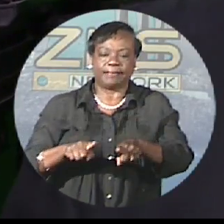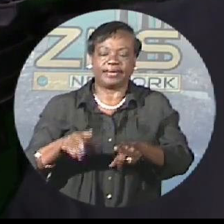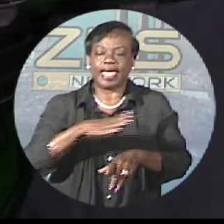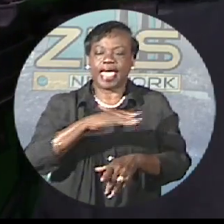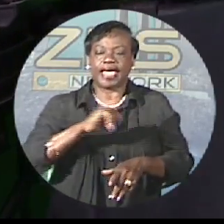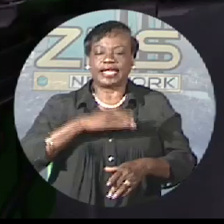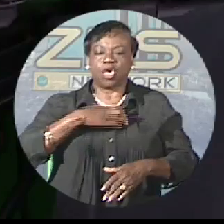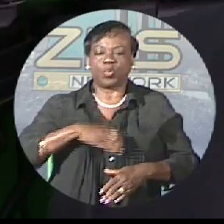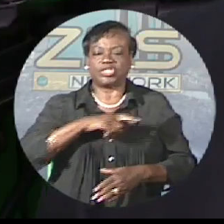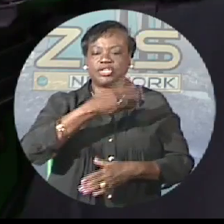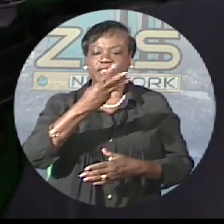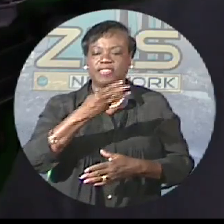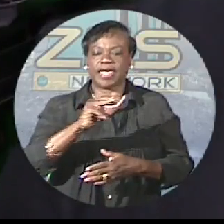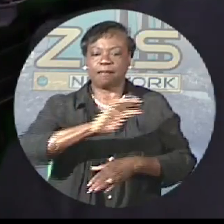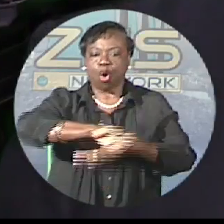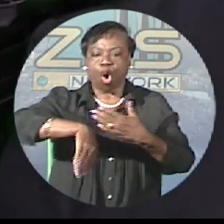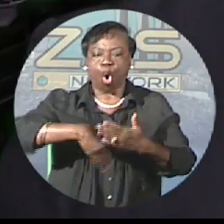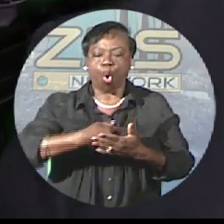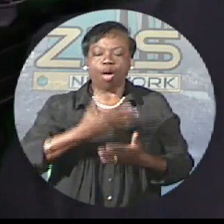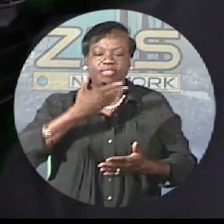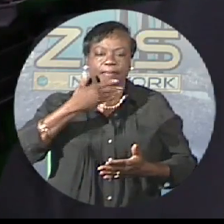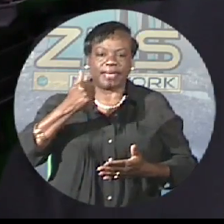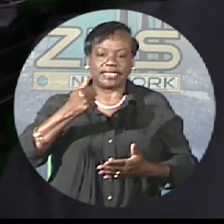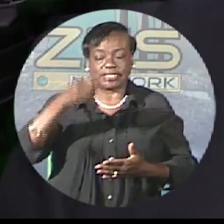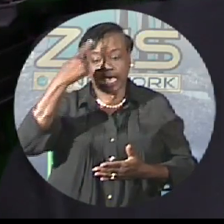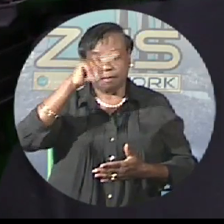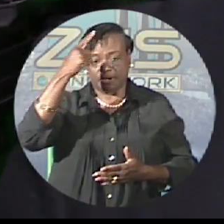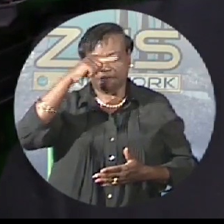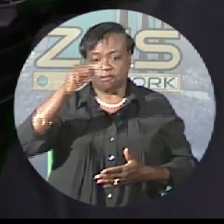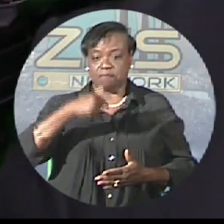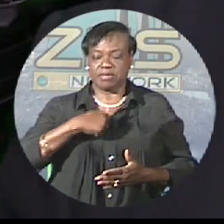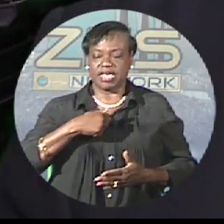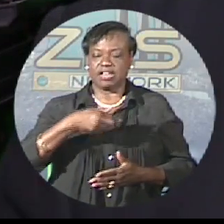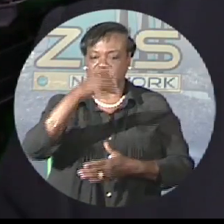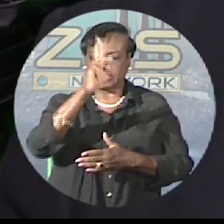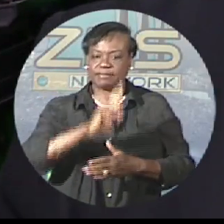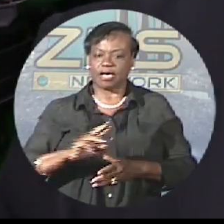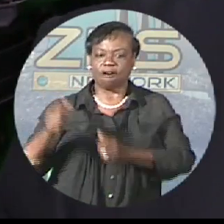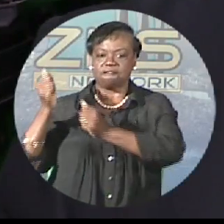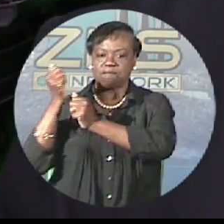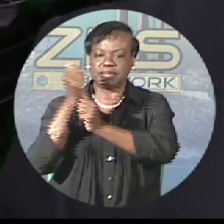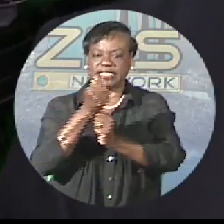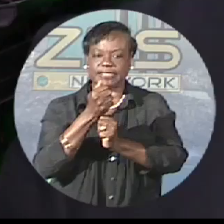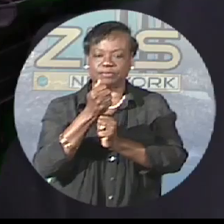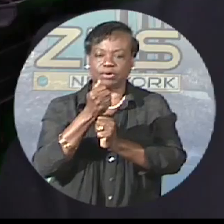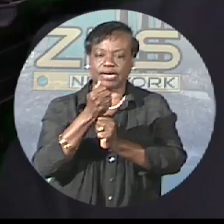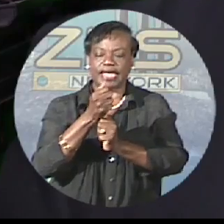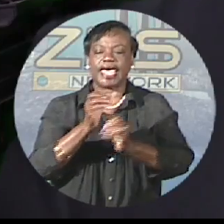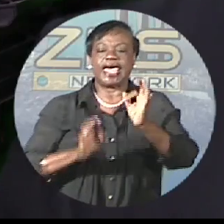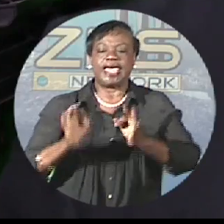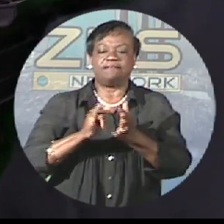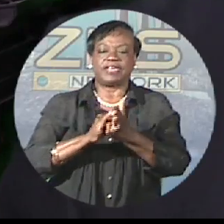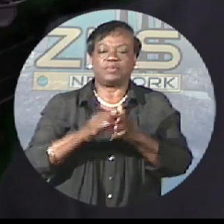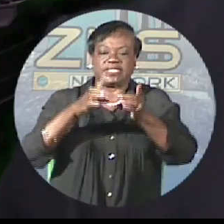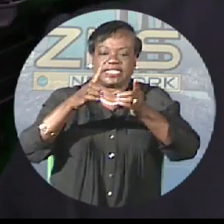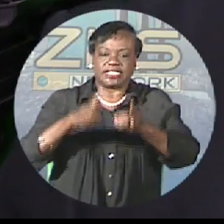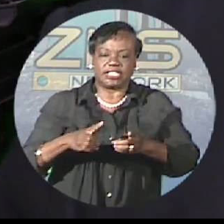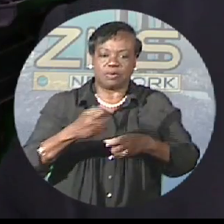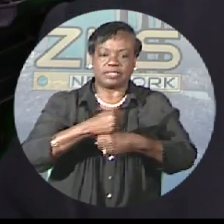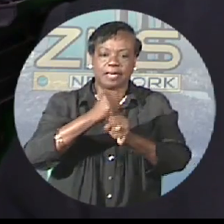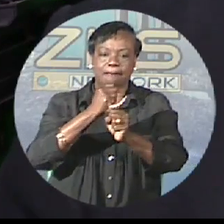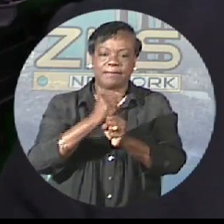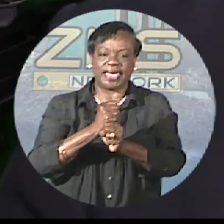the best in that aspect. But for me, in respect of baseball, if that was the decision that was made, they should